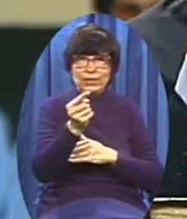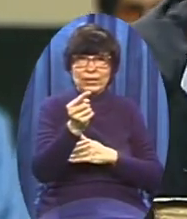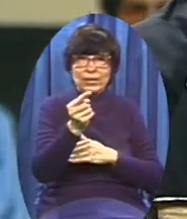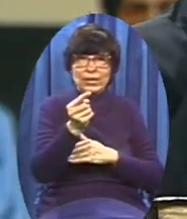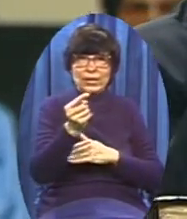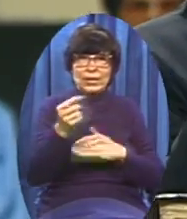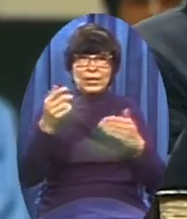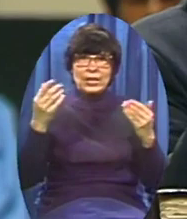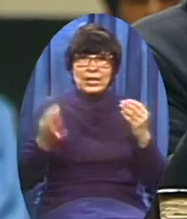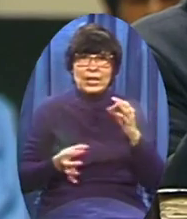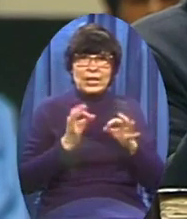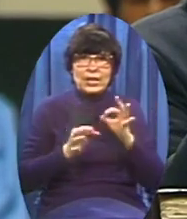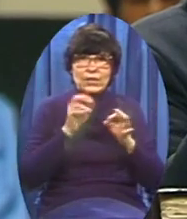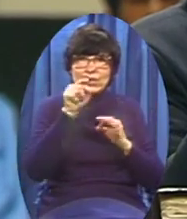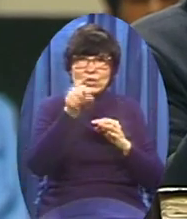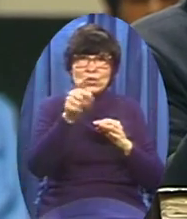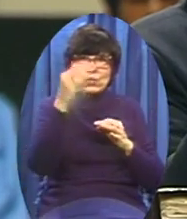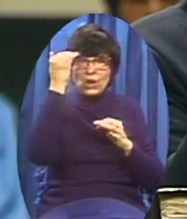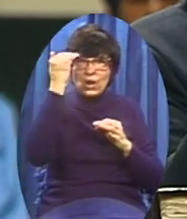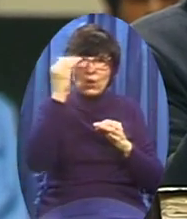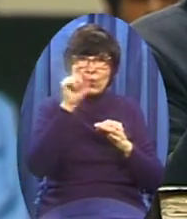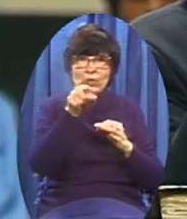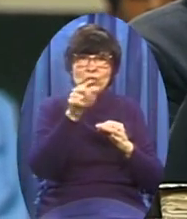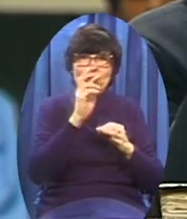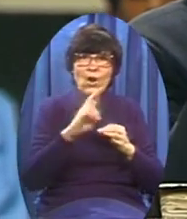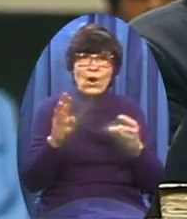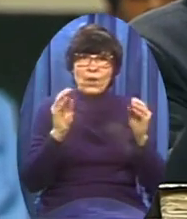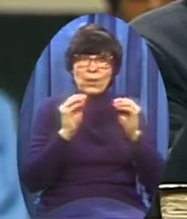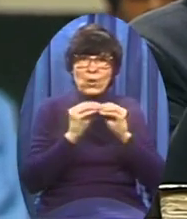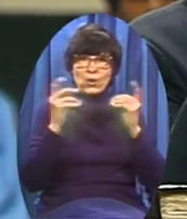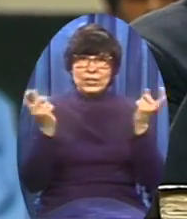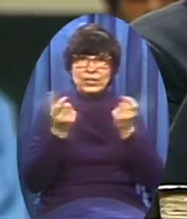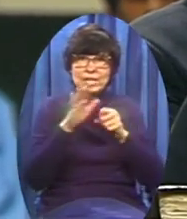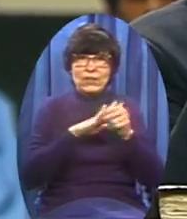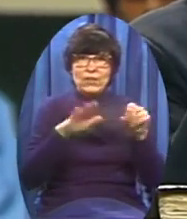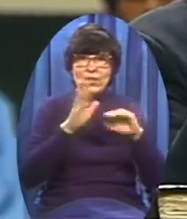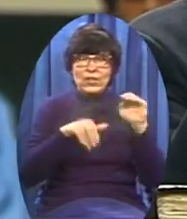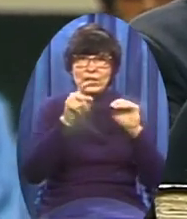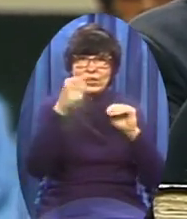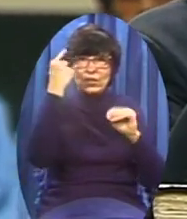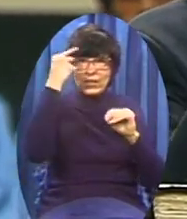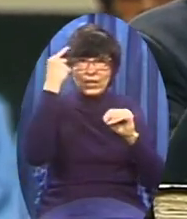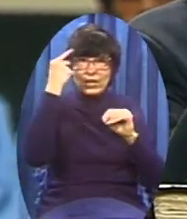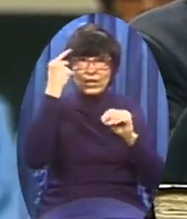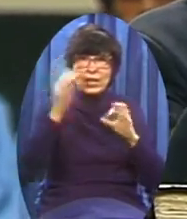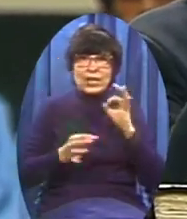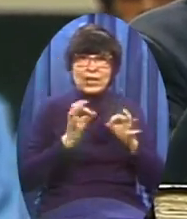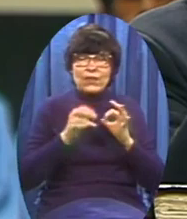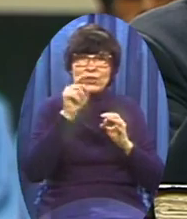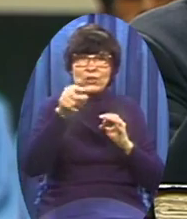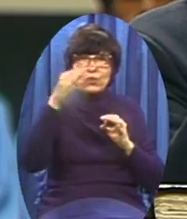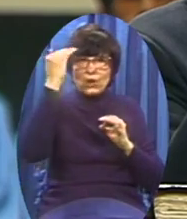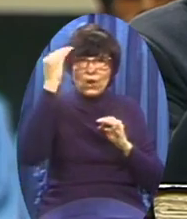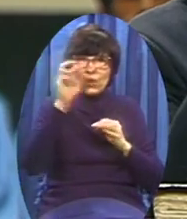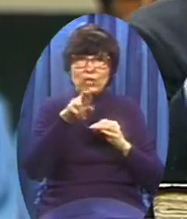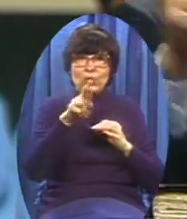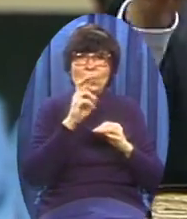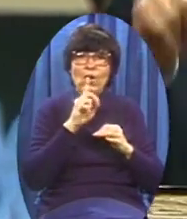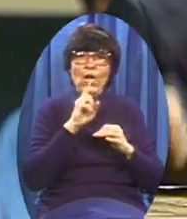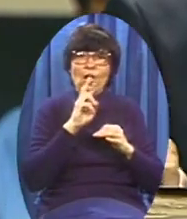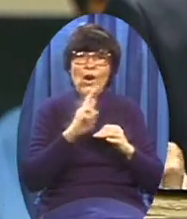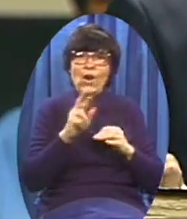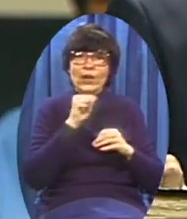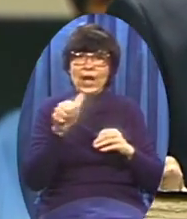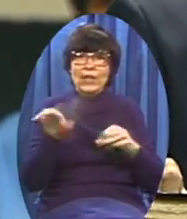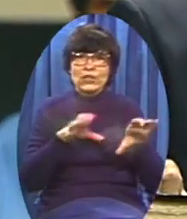if you know that you're more wicked than you think, if you know that you haven't been carrying out your responsibilities to God, if you know that